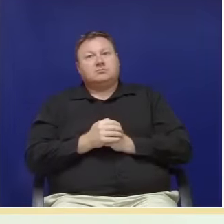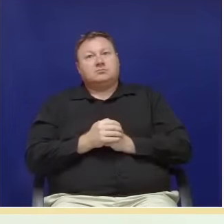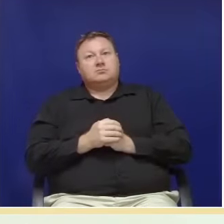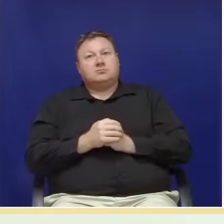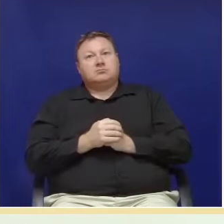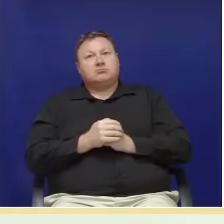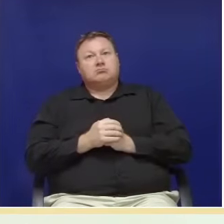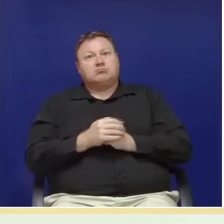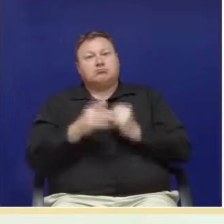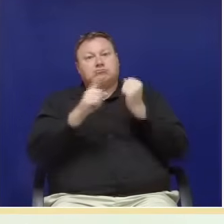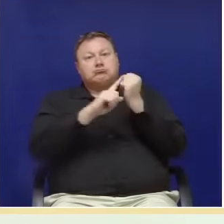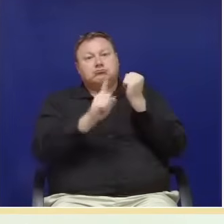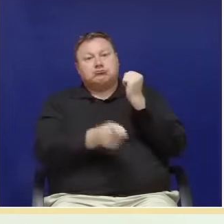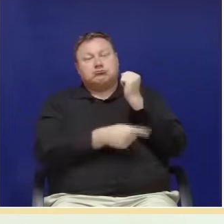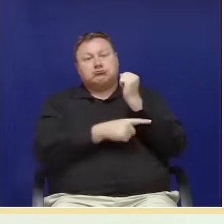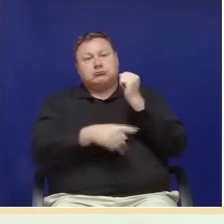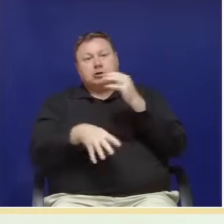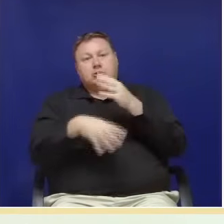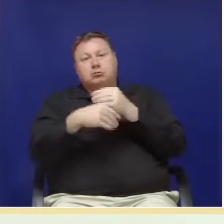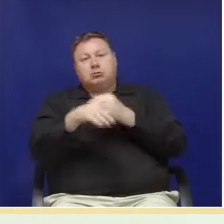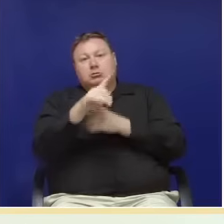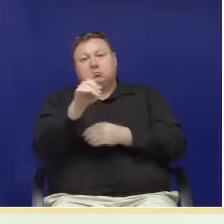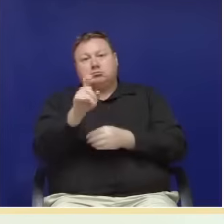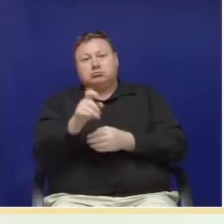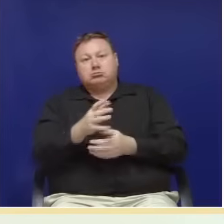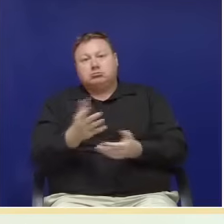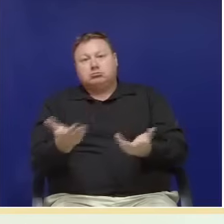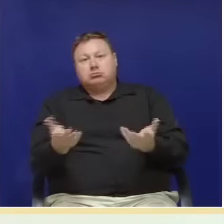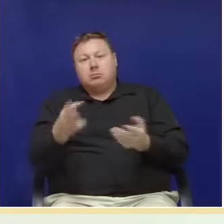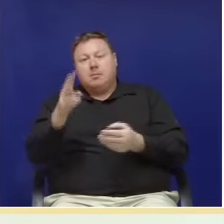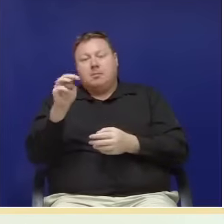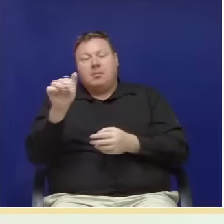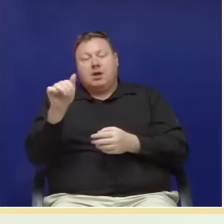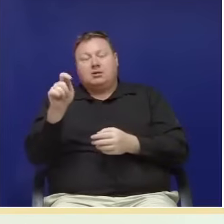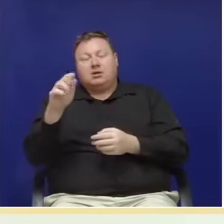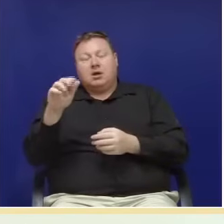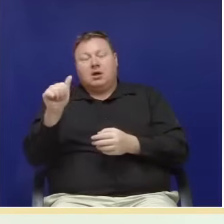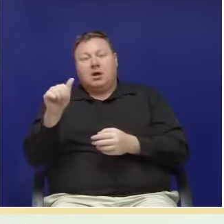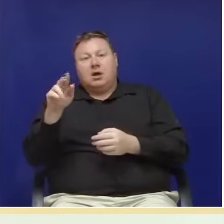Is there a last follow-up from the Honourable Motahung?